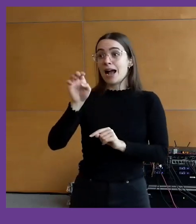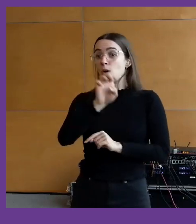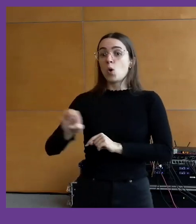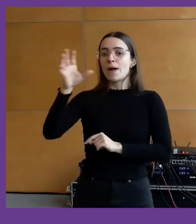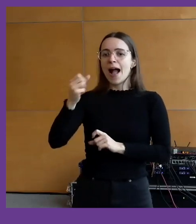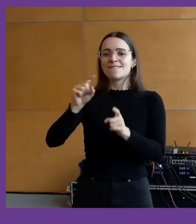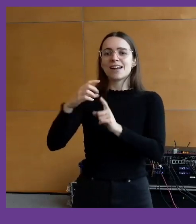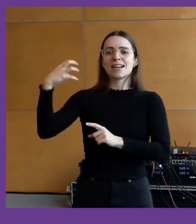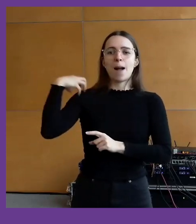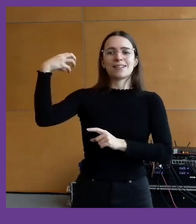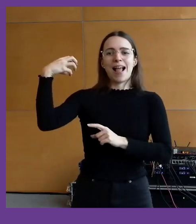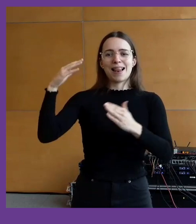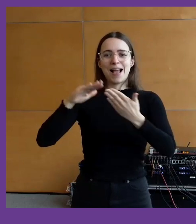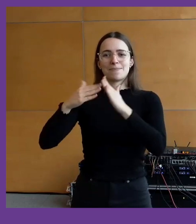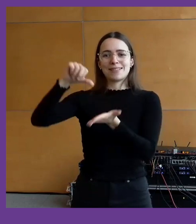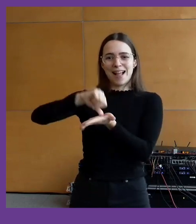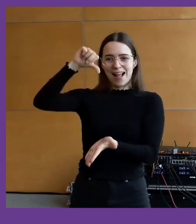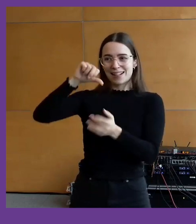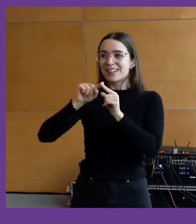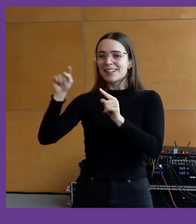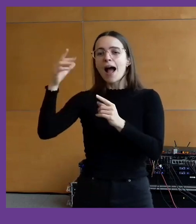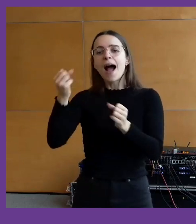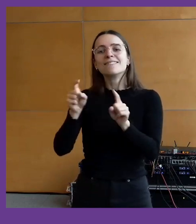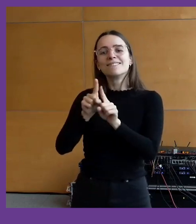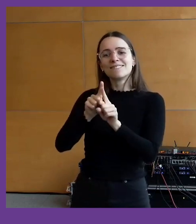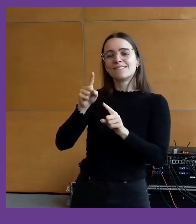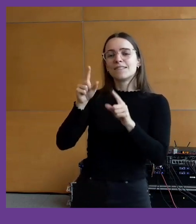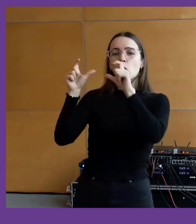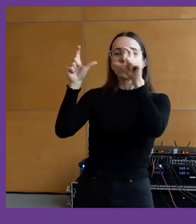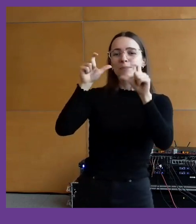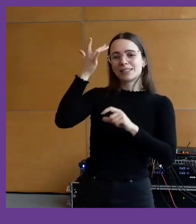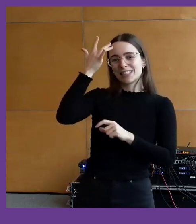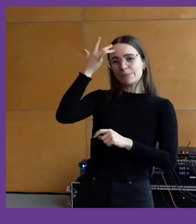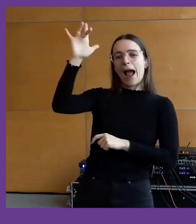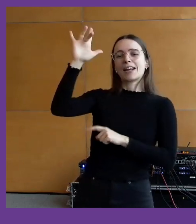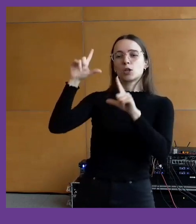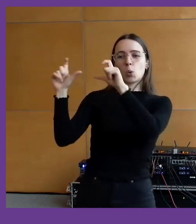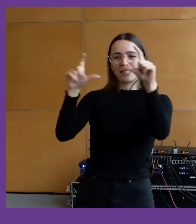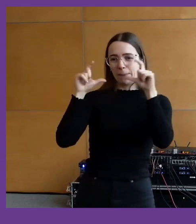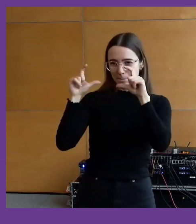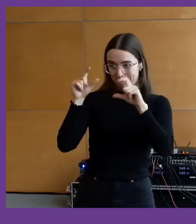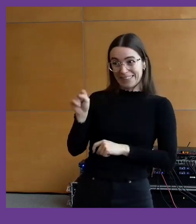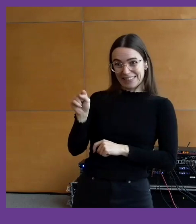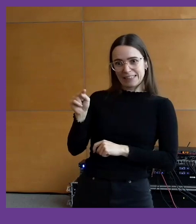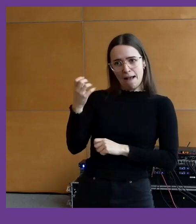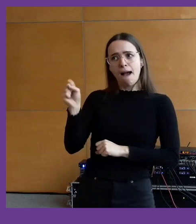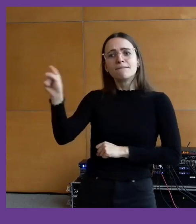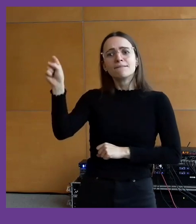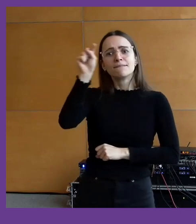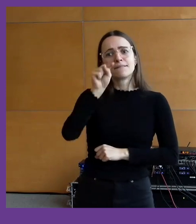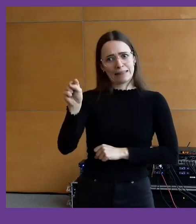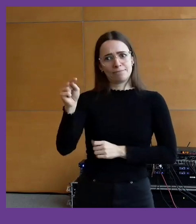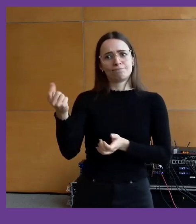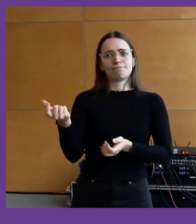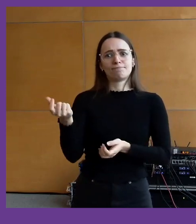also this promotion of accessible tourism is at the heart of the Access City Award,